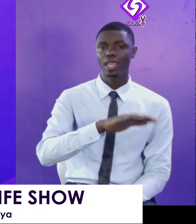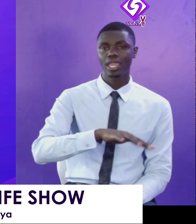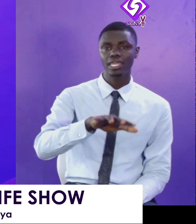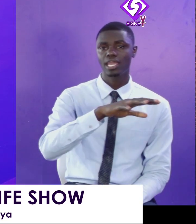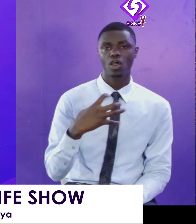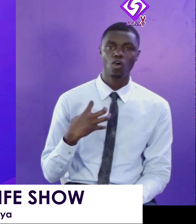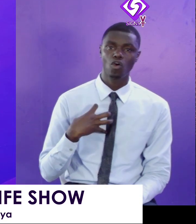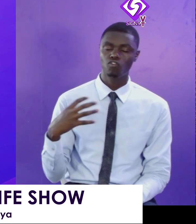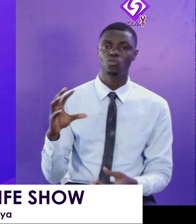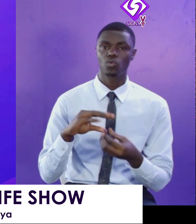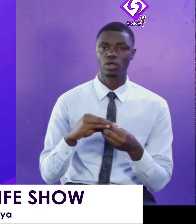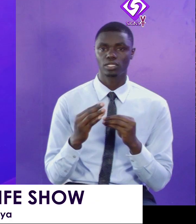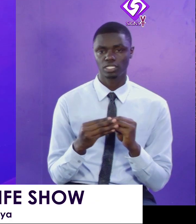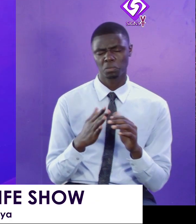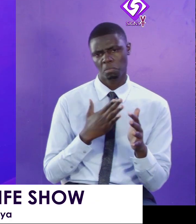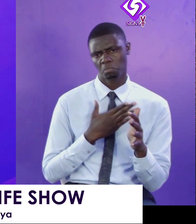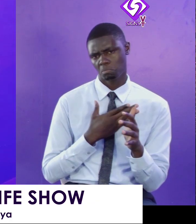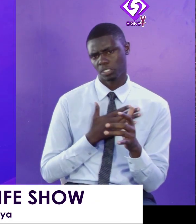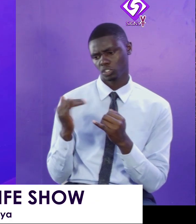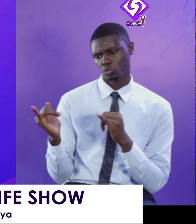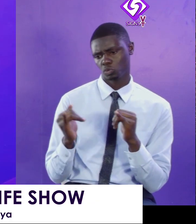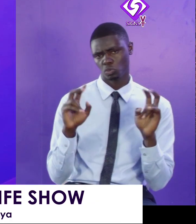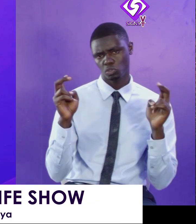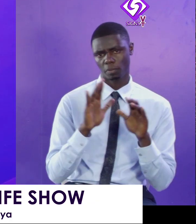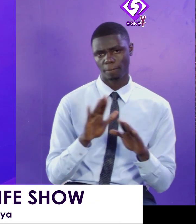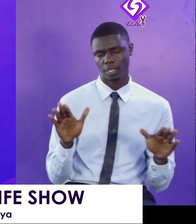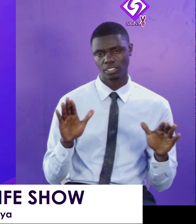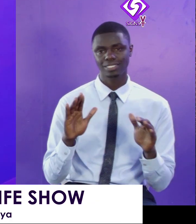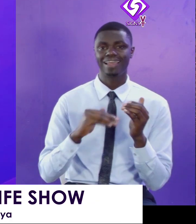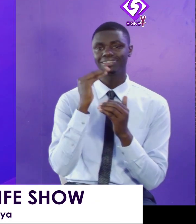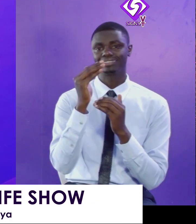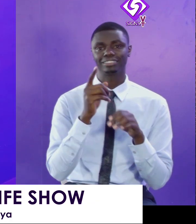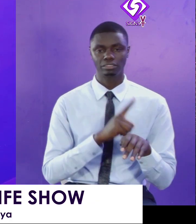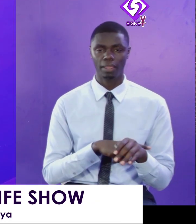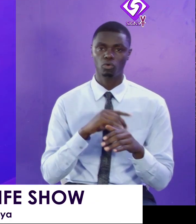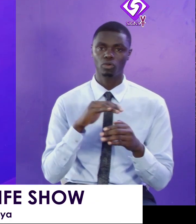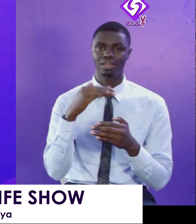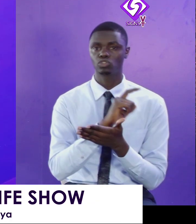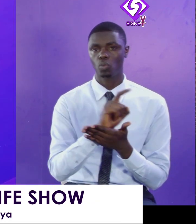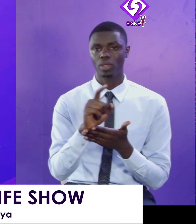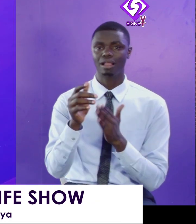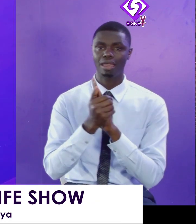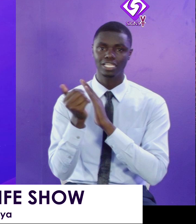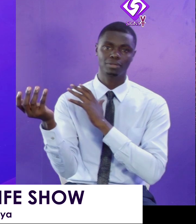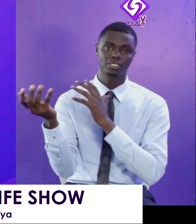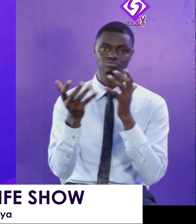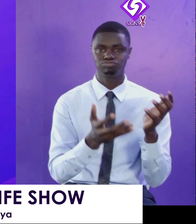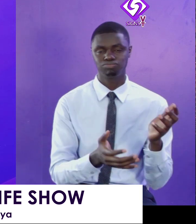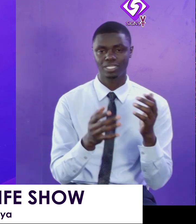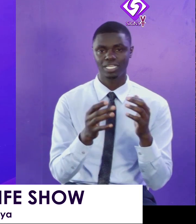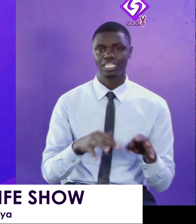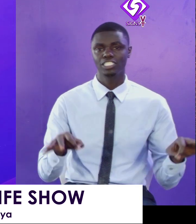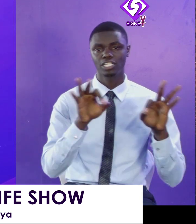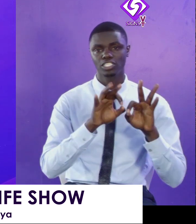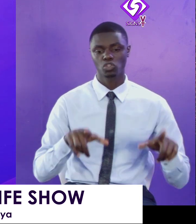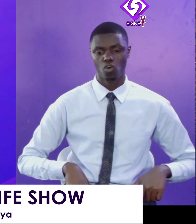creation. Mine is just to introduce the topic. I'll bring an expert next week in this show, the Treasures of Life